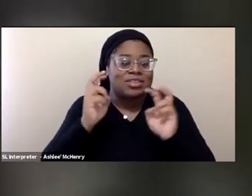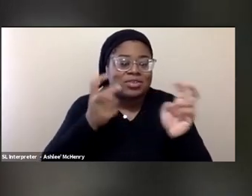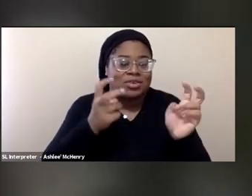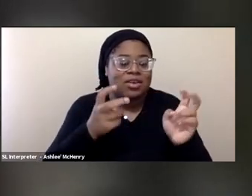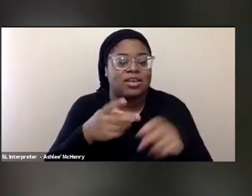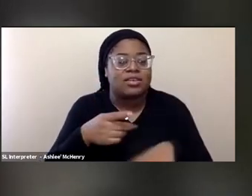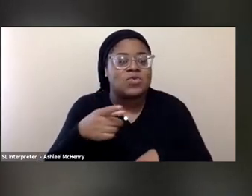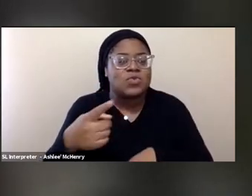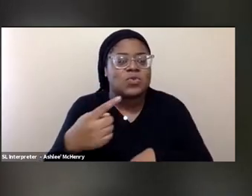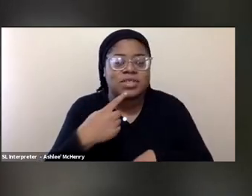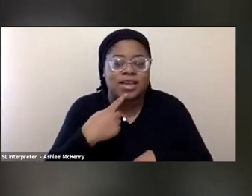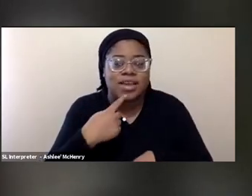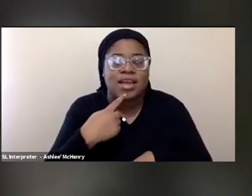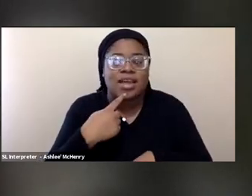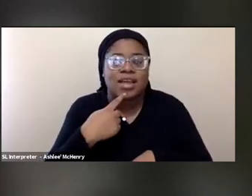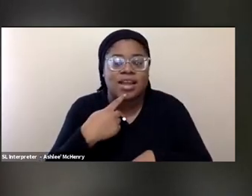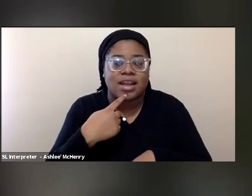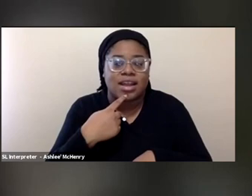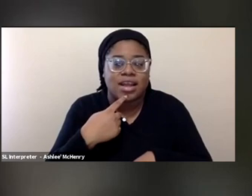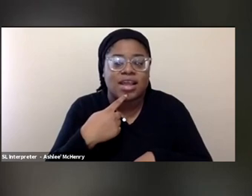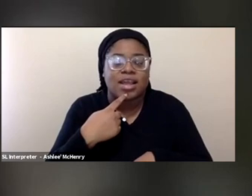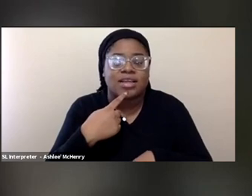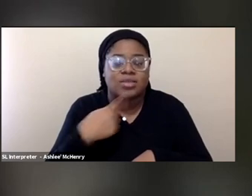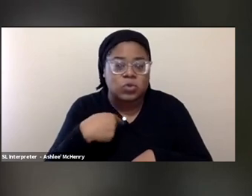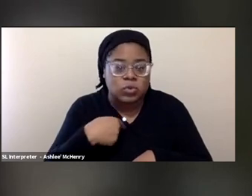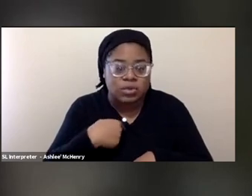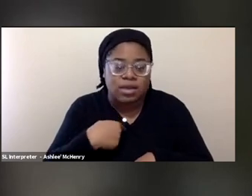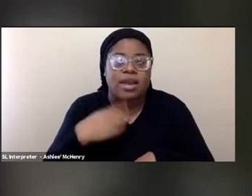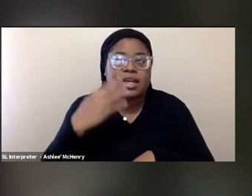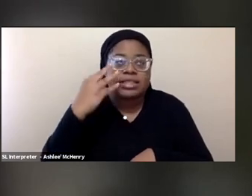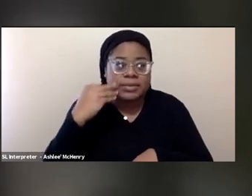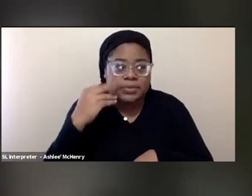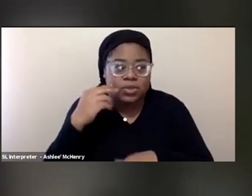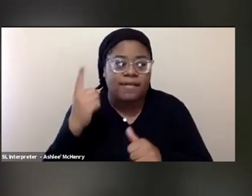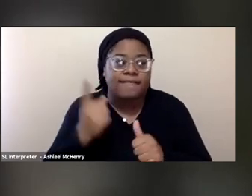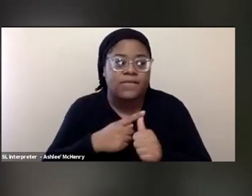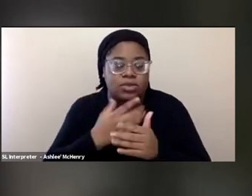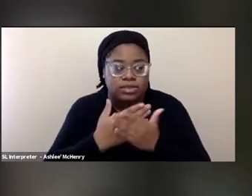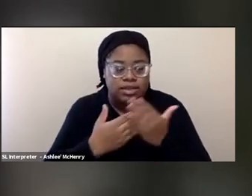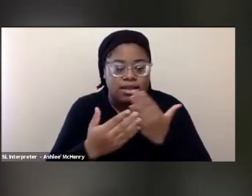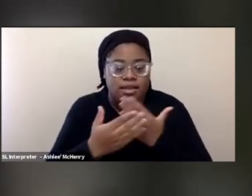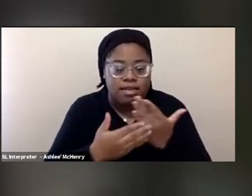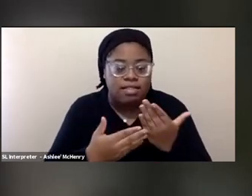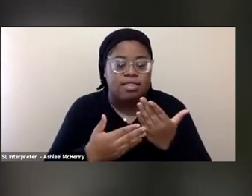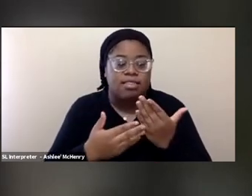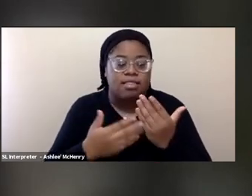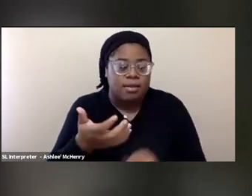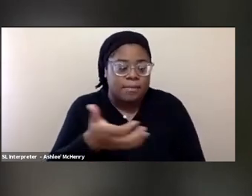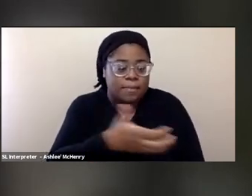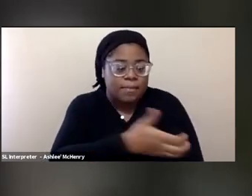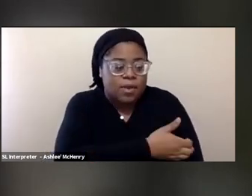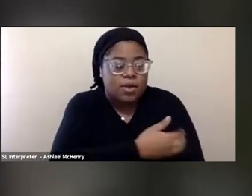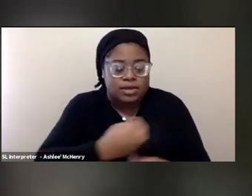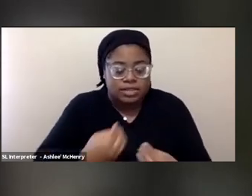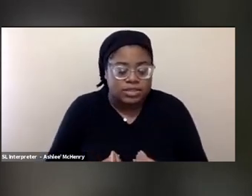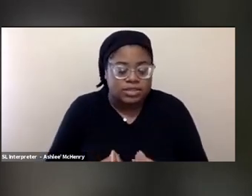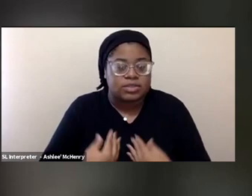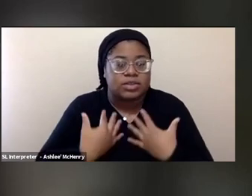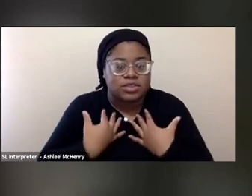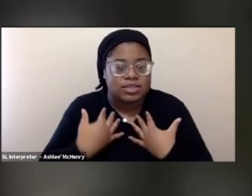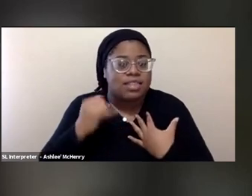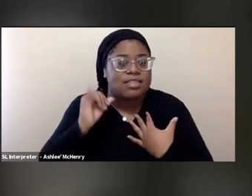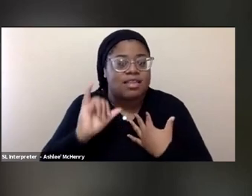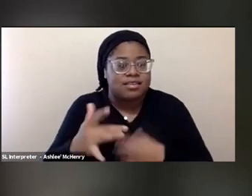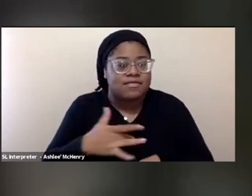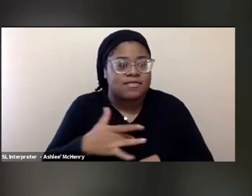had said, I've experienced firsthand the empowerment and inspiration that is felt